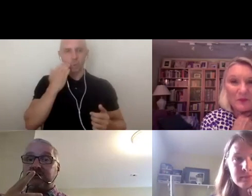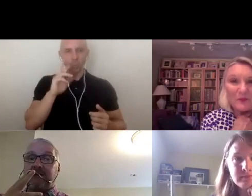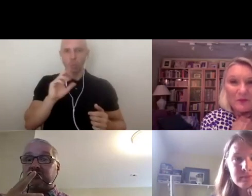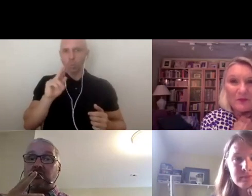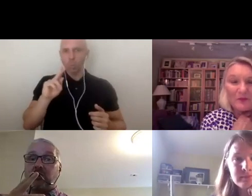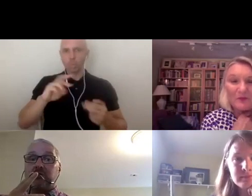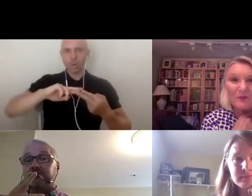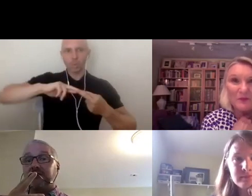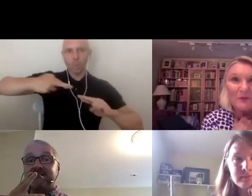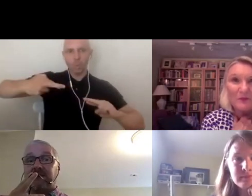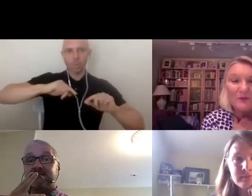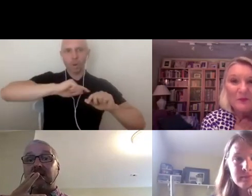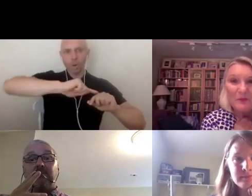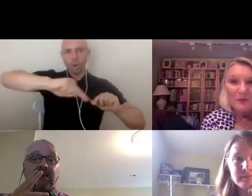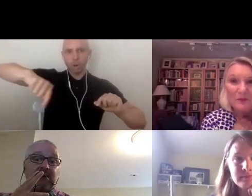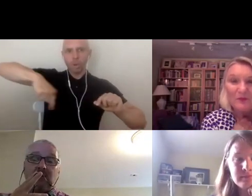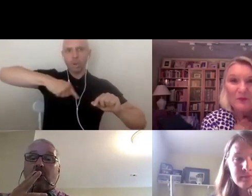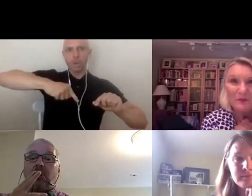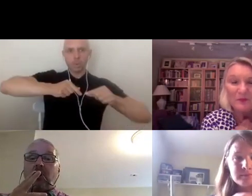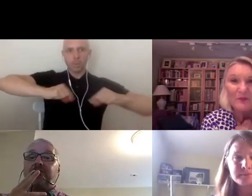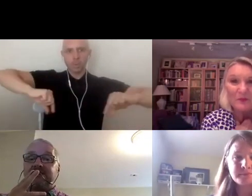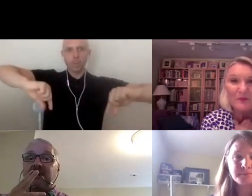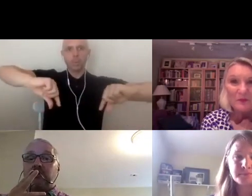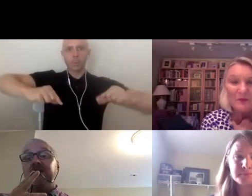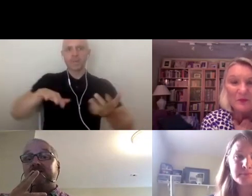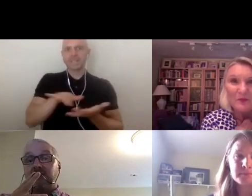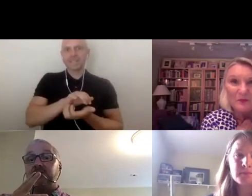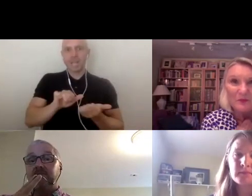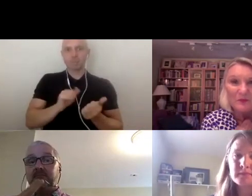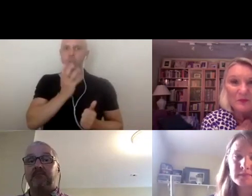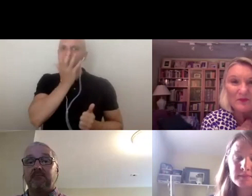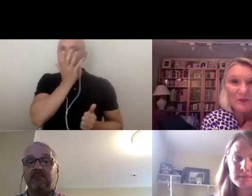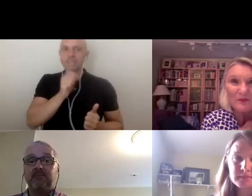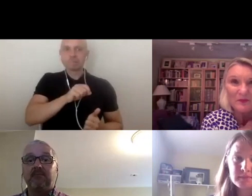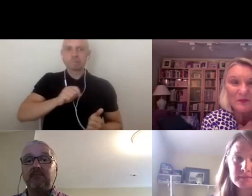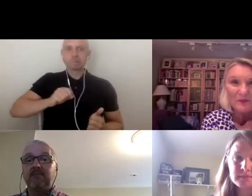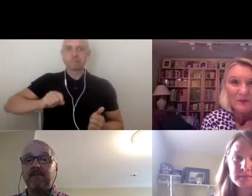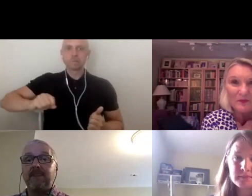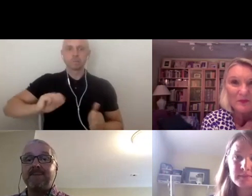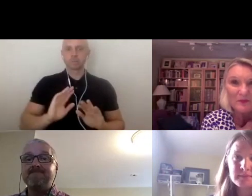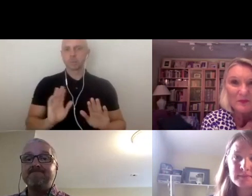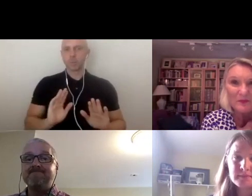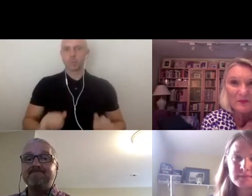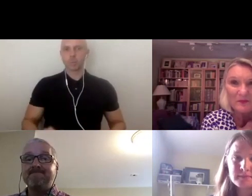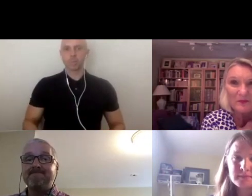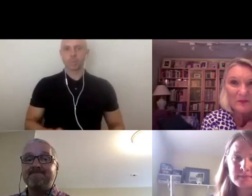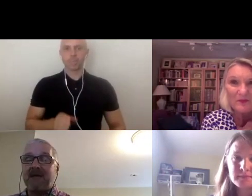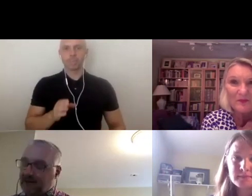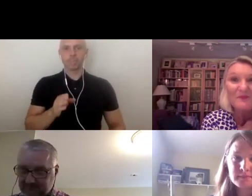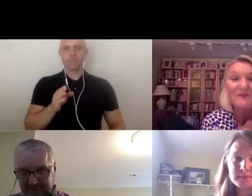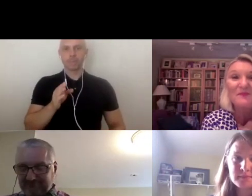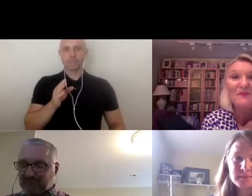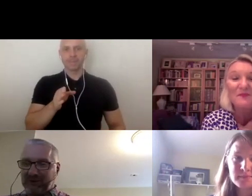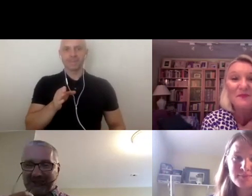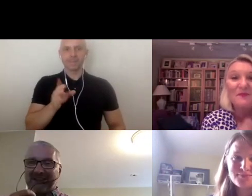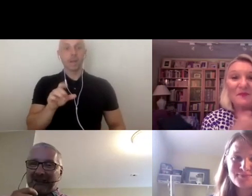that you're not damaging the horticultural aspects. But again, all things that could be considered. Okay. Weighted hula hoops was